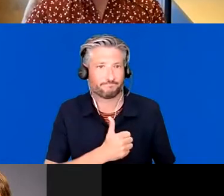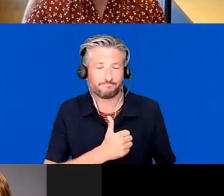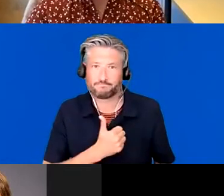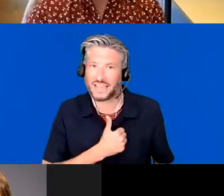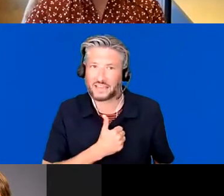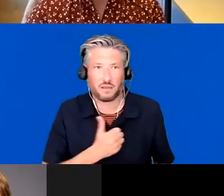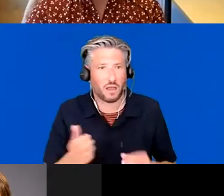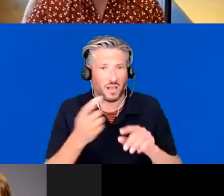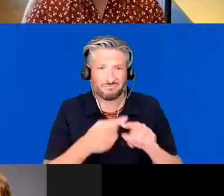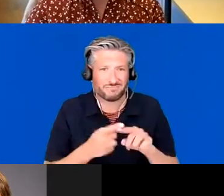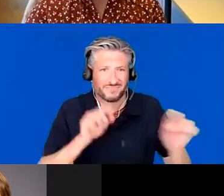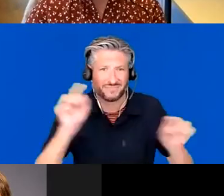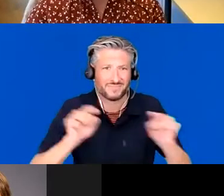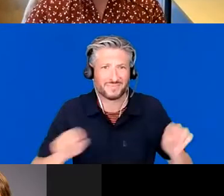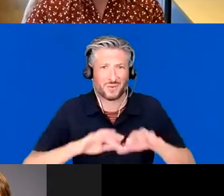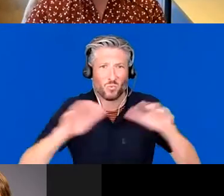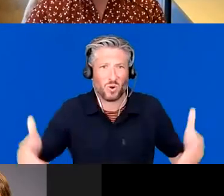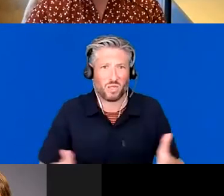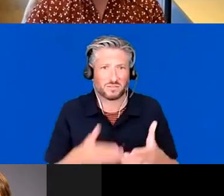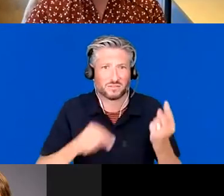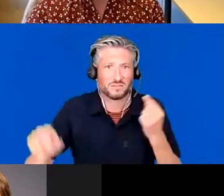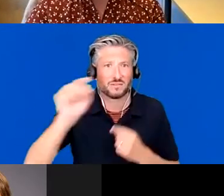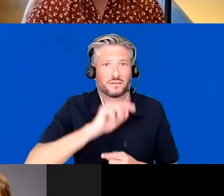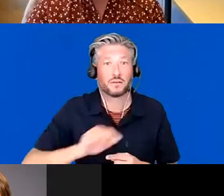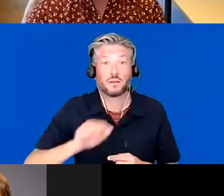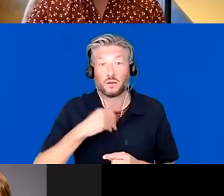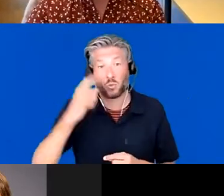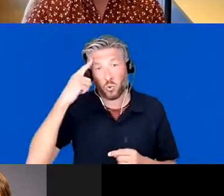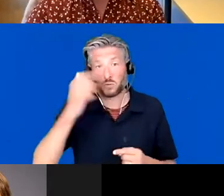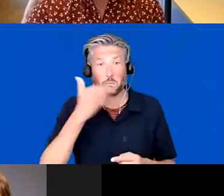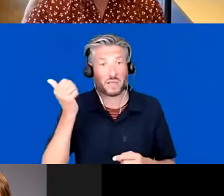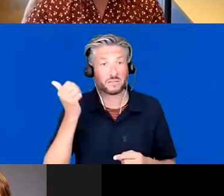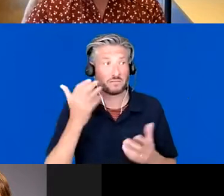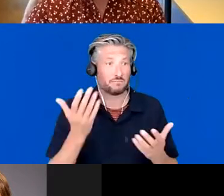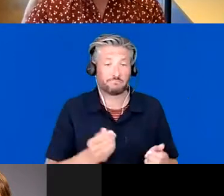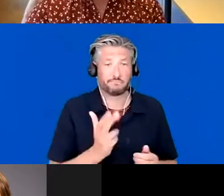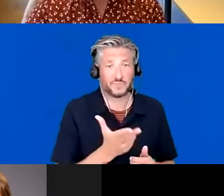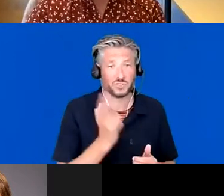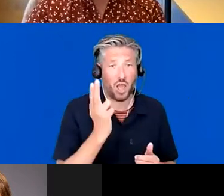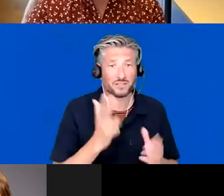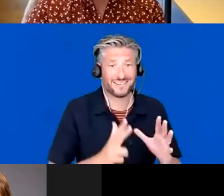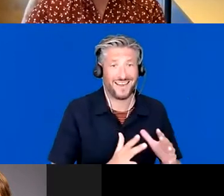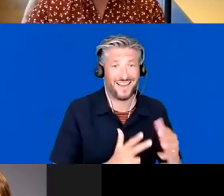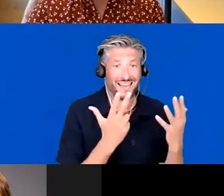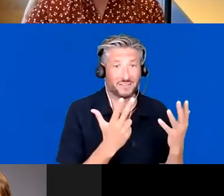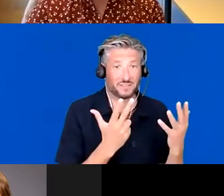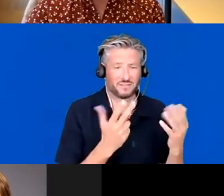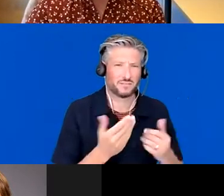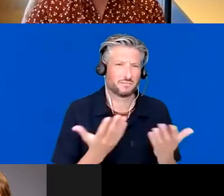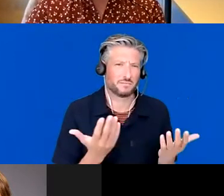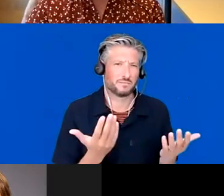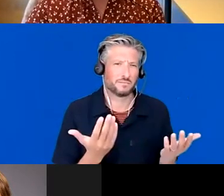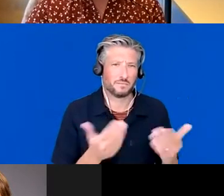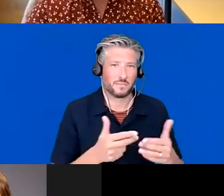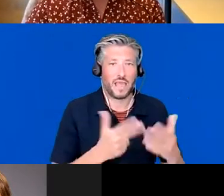decided to stretch the day. We started at 8 a.m. and continued until 10 p.m. in our time zone. So I had lots of volunteers,